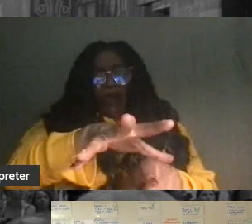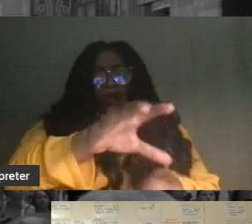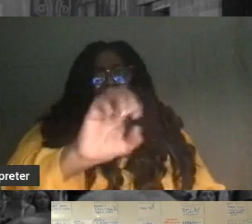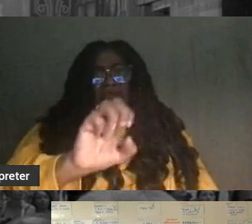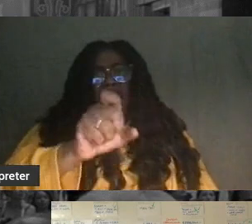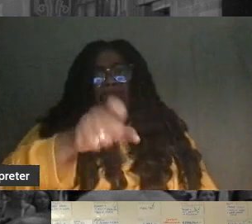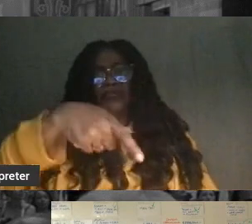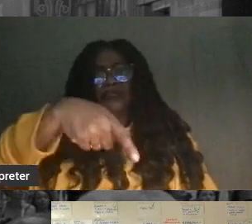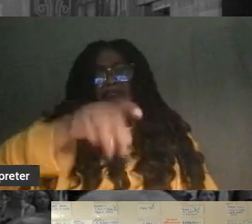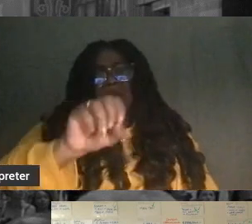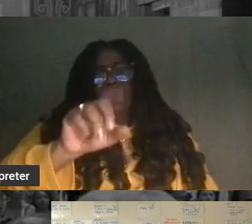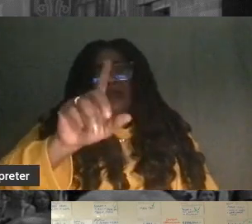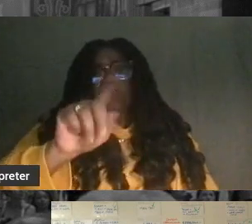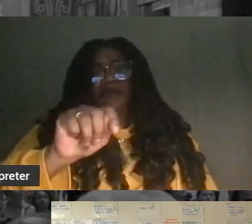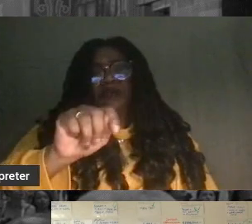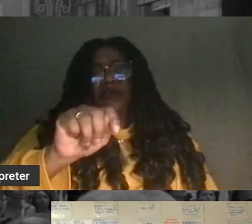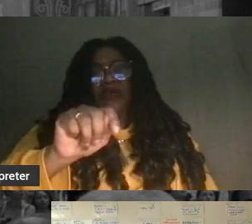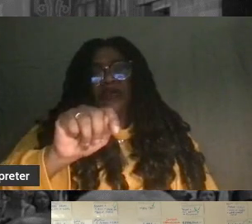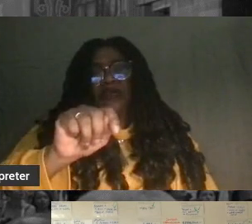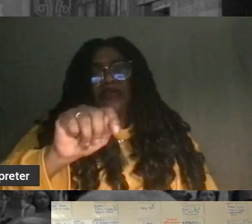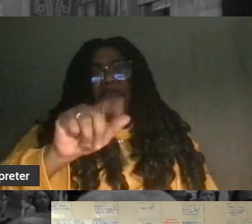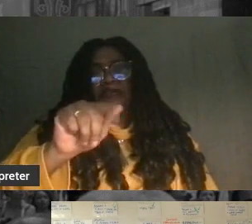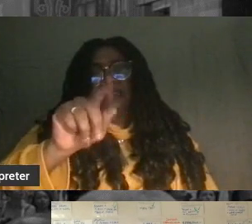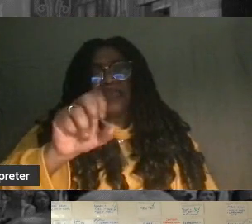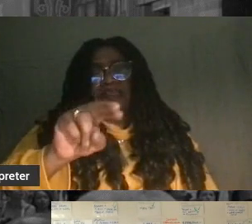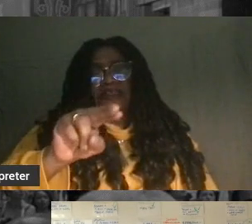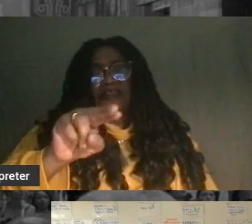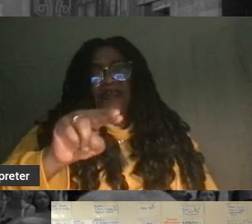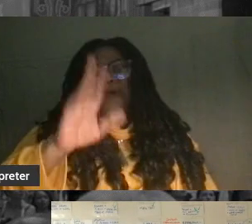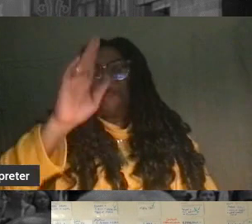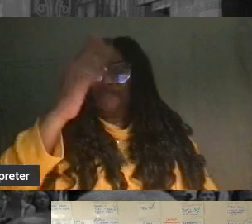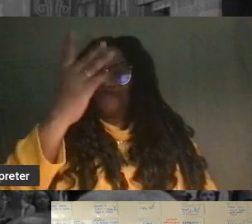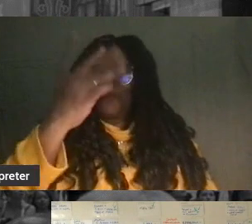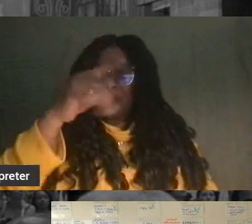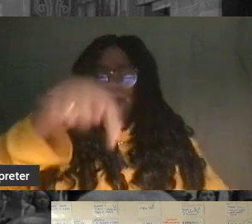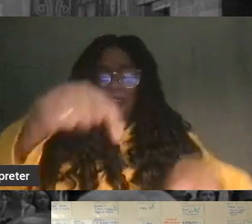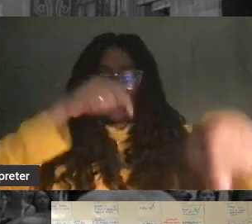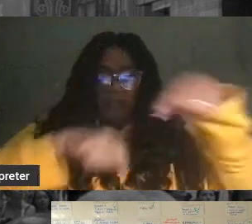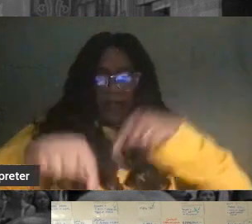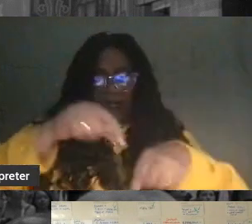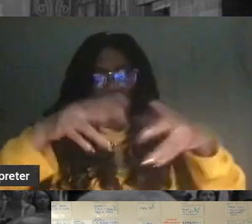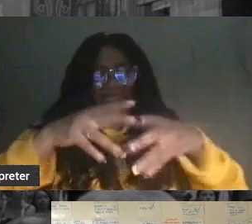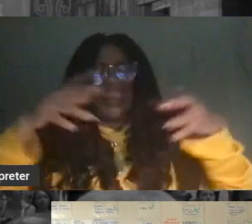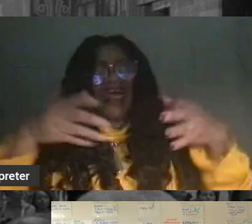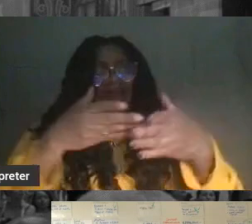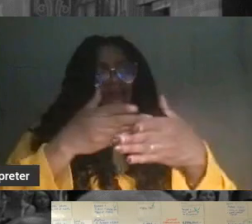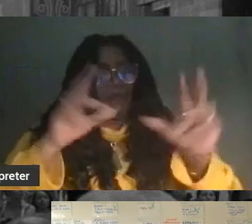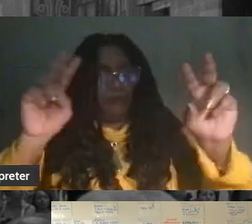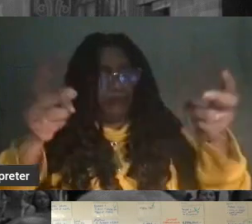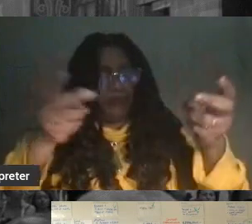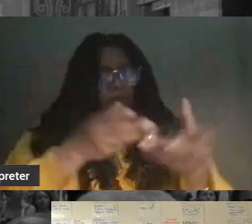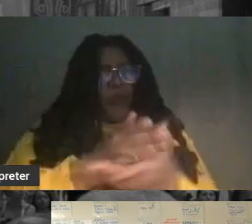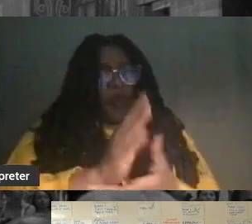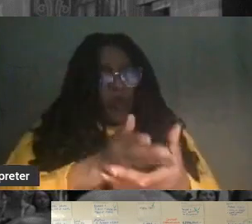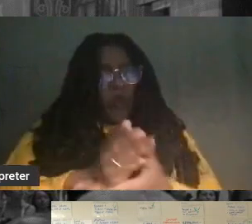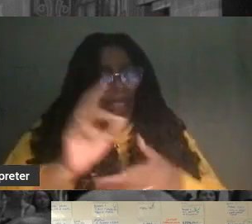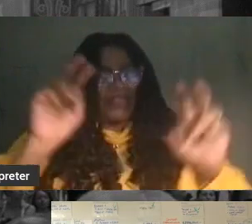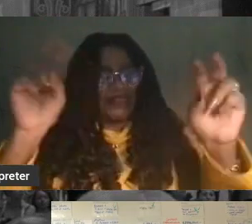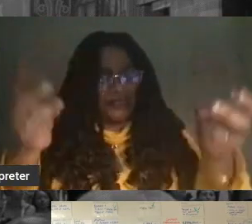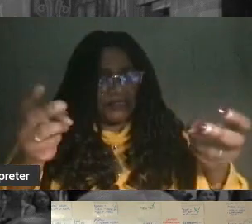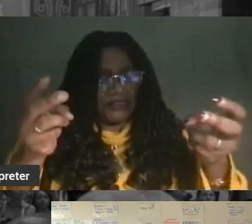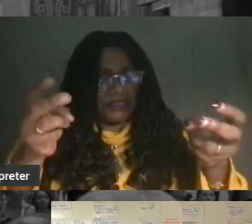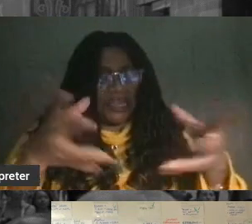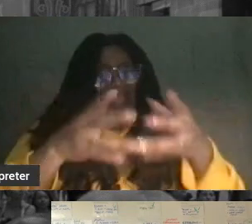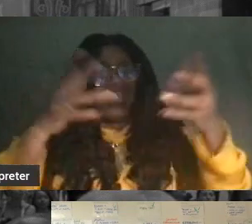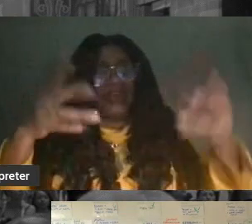you know, let me back up. Think of it as a bundle of rights. You know, when you have and you own underlying intellectual